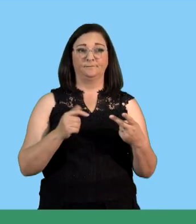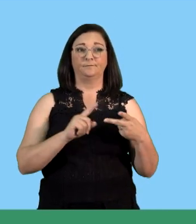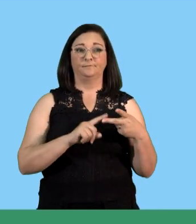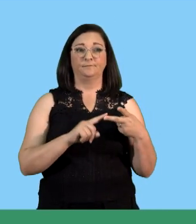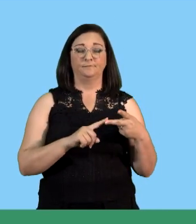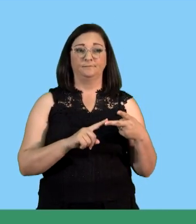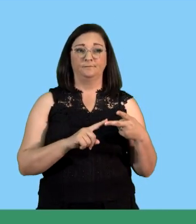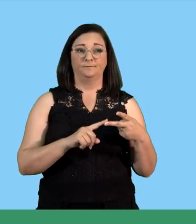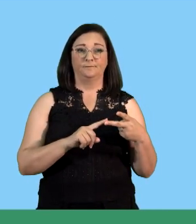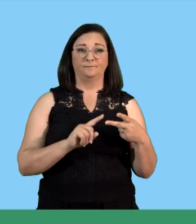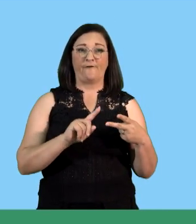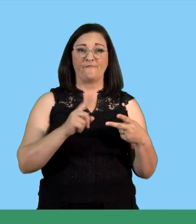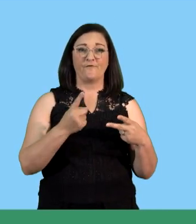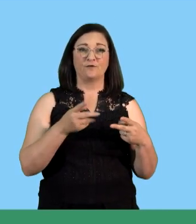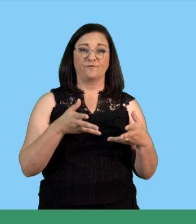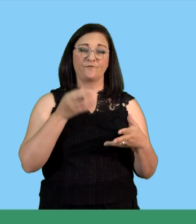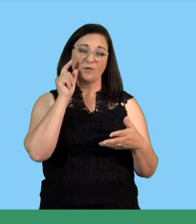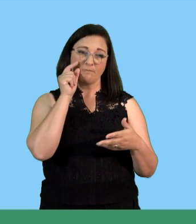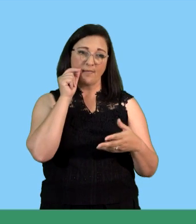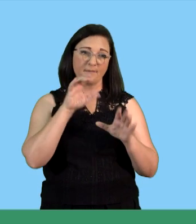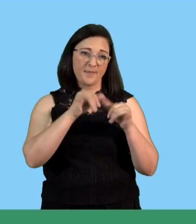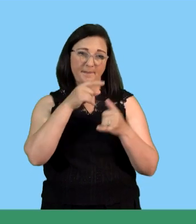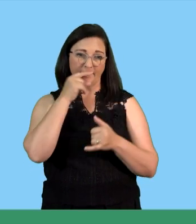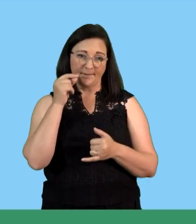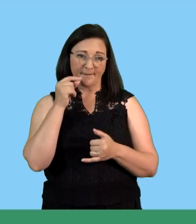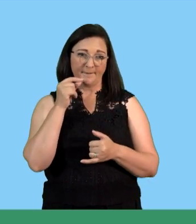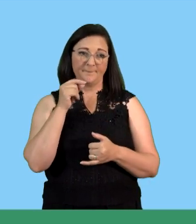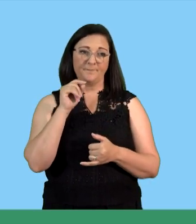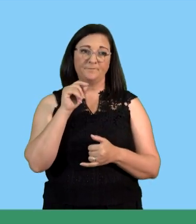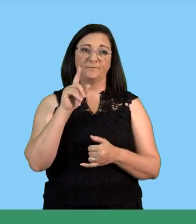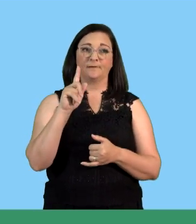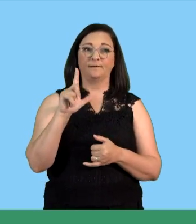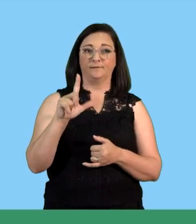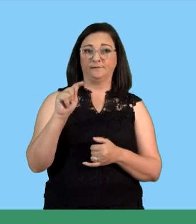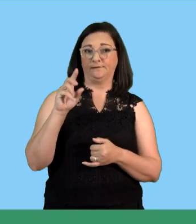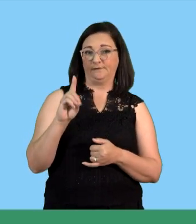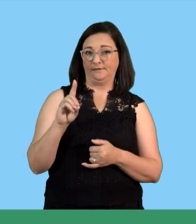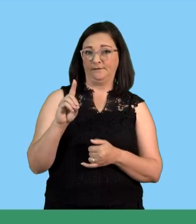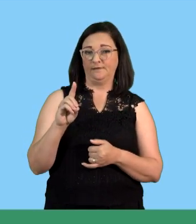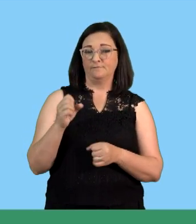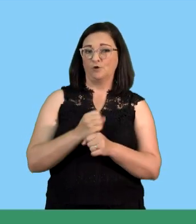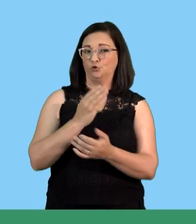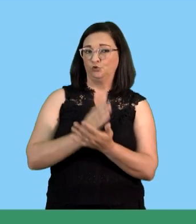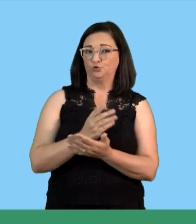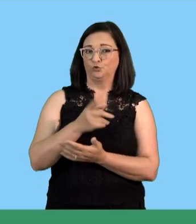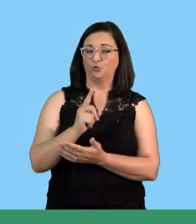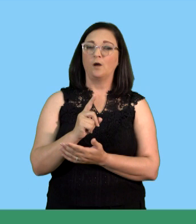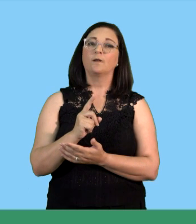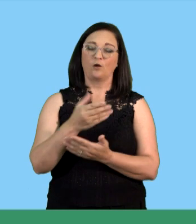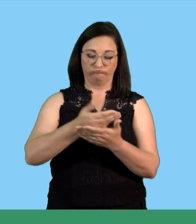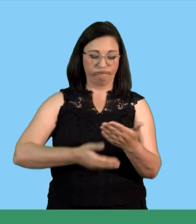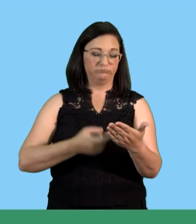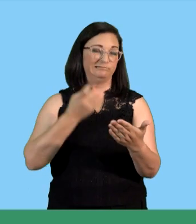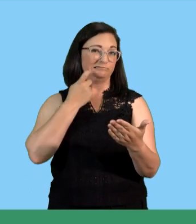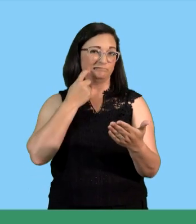Right. Secondly, First for Men Ltd ensures that client contracts are easy to understand. What does the right